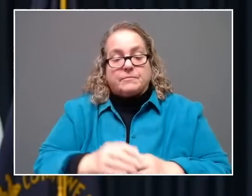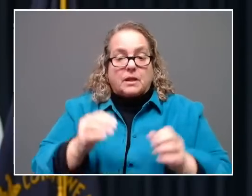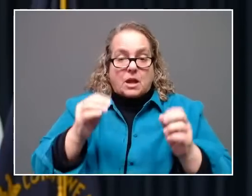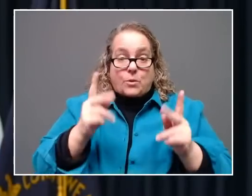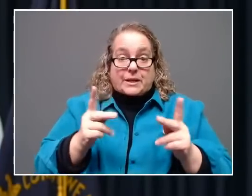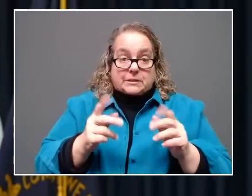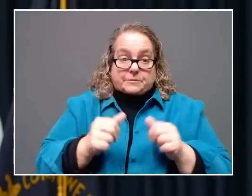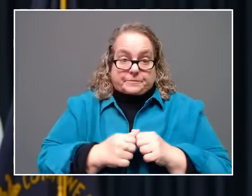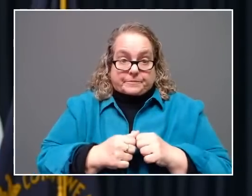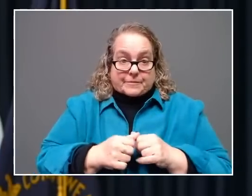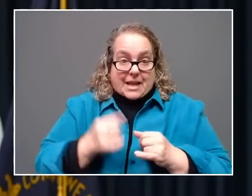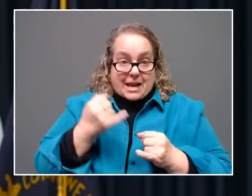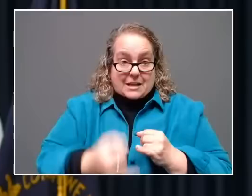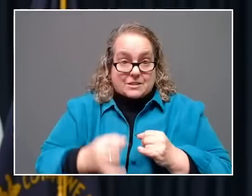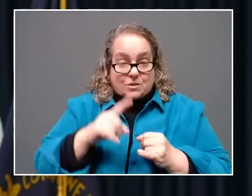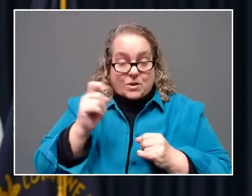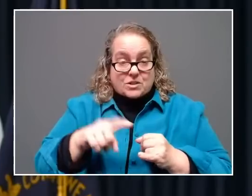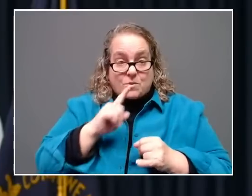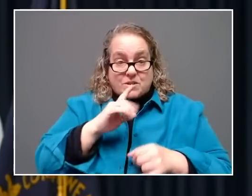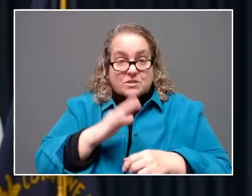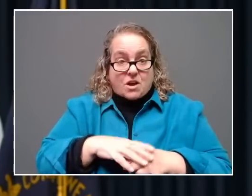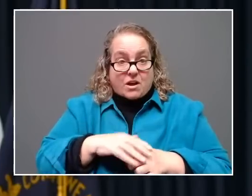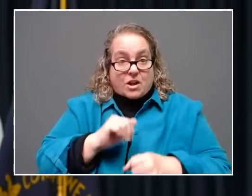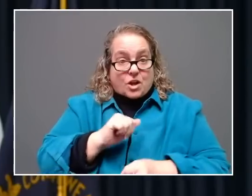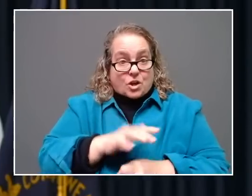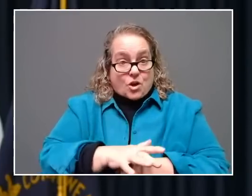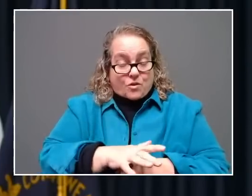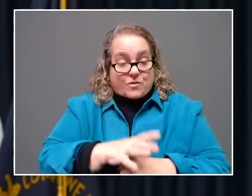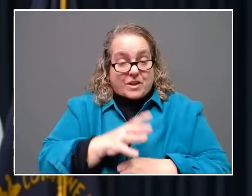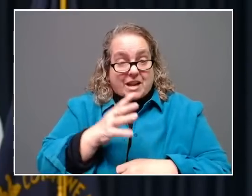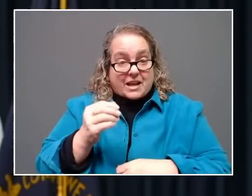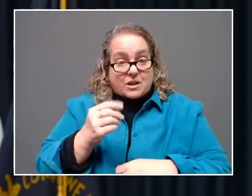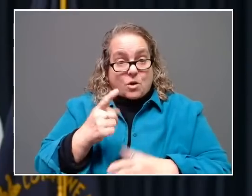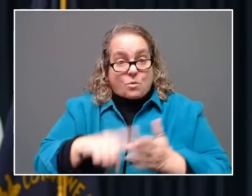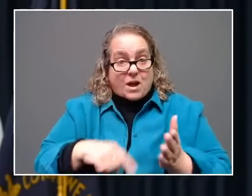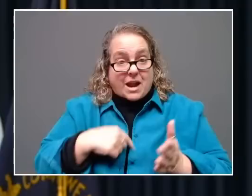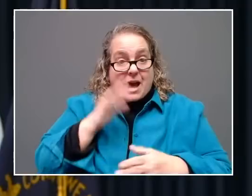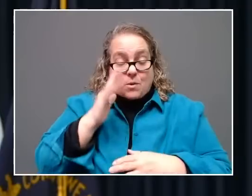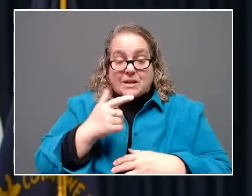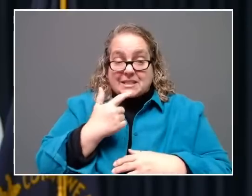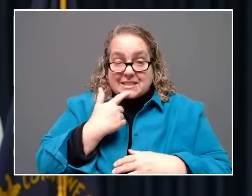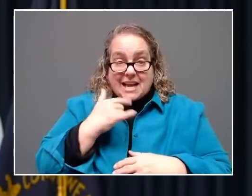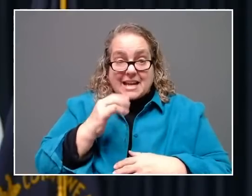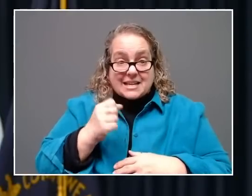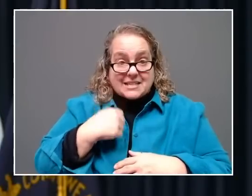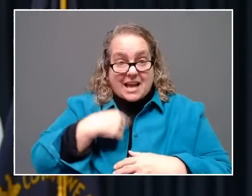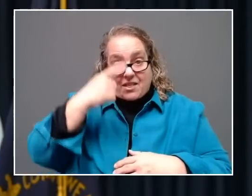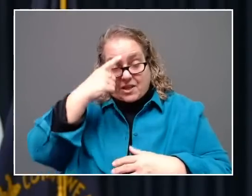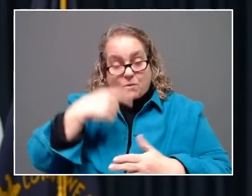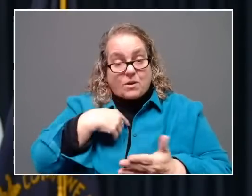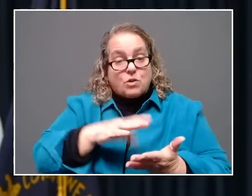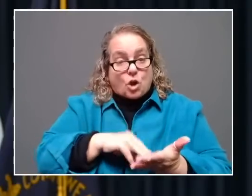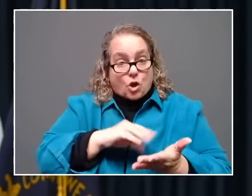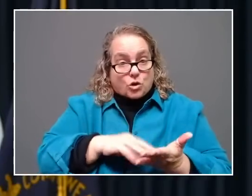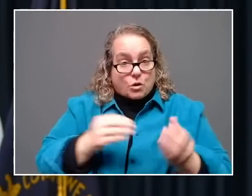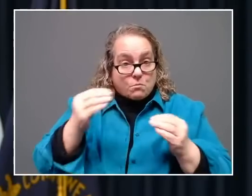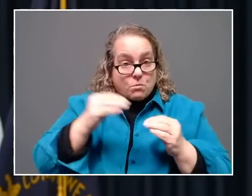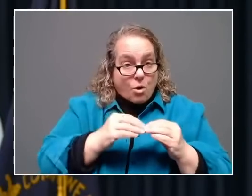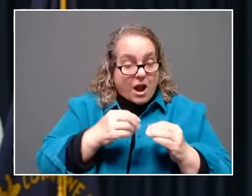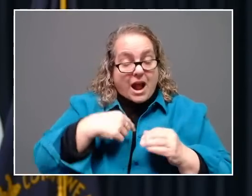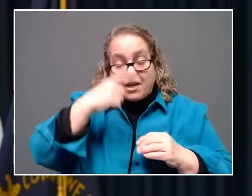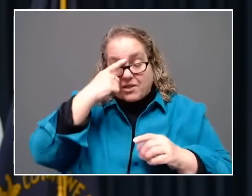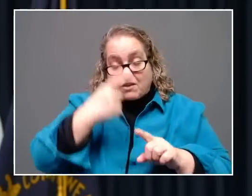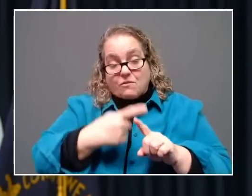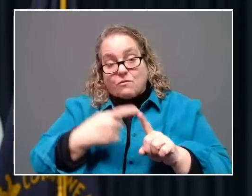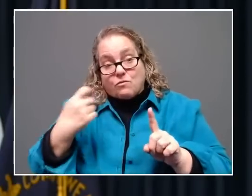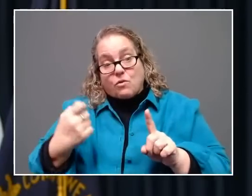Last question was on the COVID piece. What I'll say is I do think we've learned more. I think from a staffing